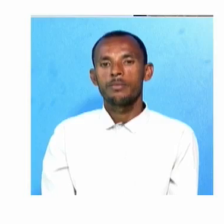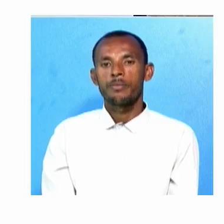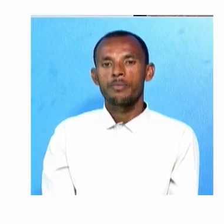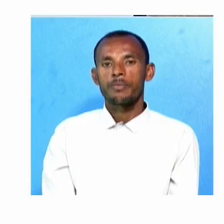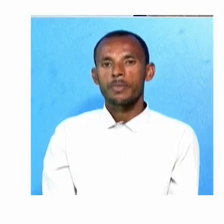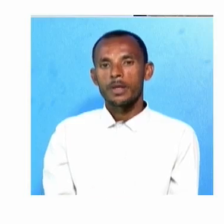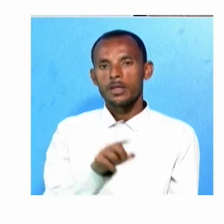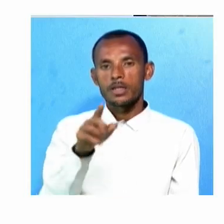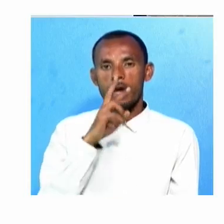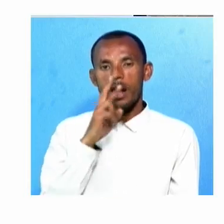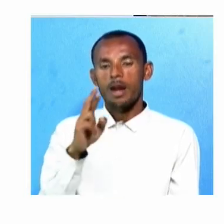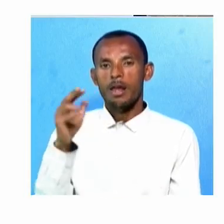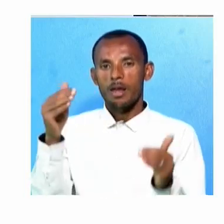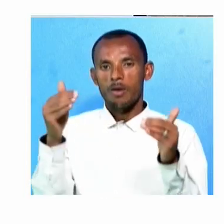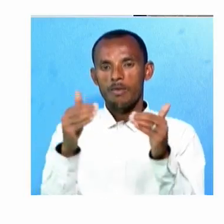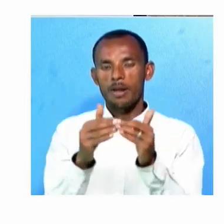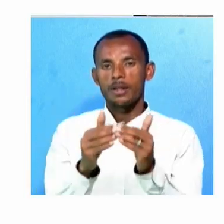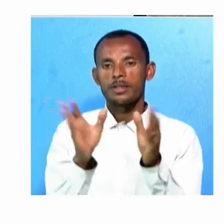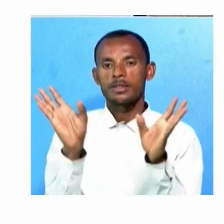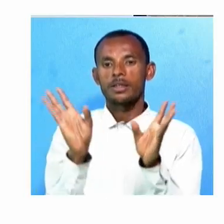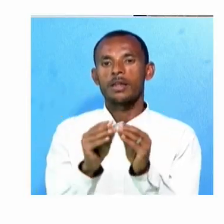They are equivalent